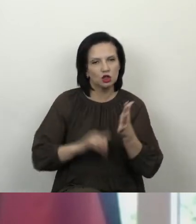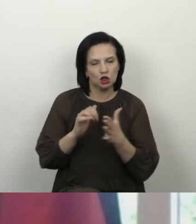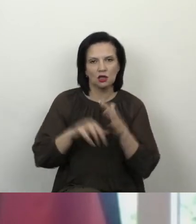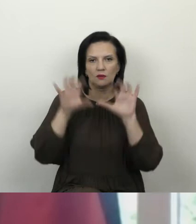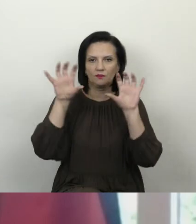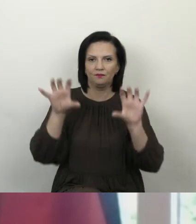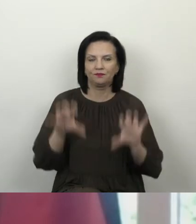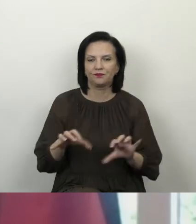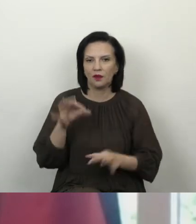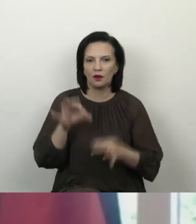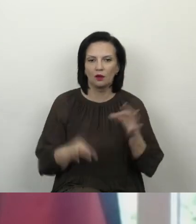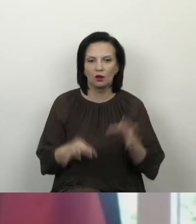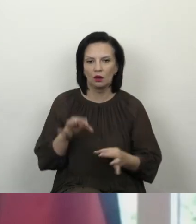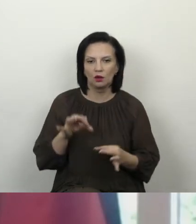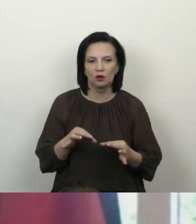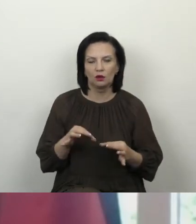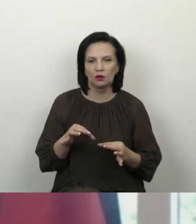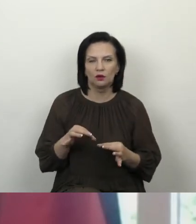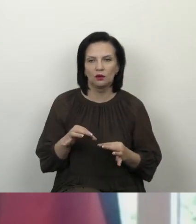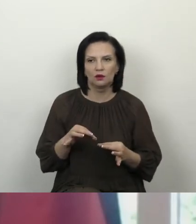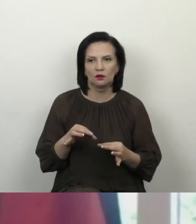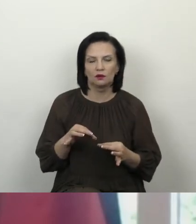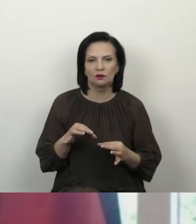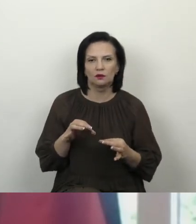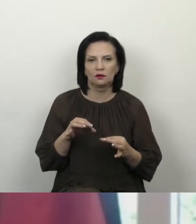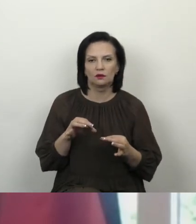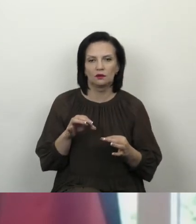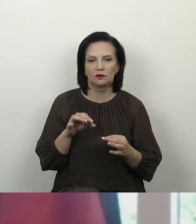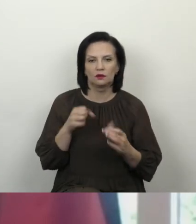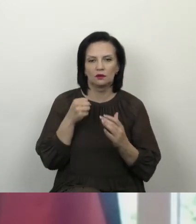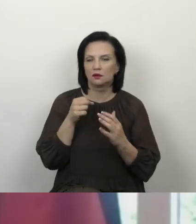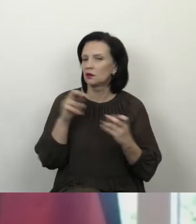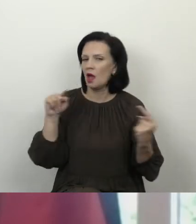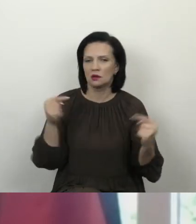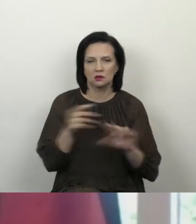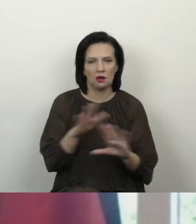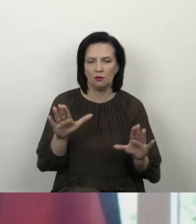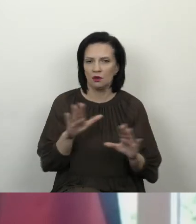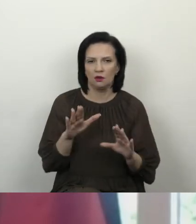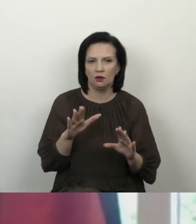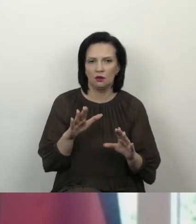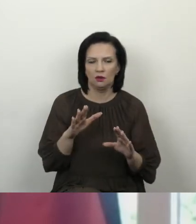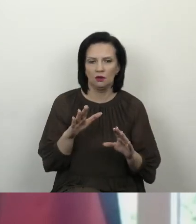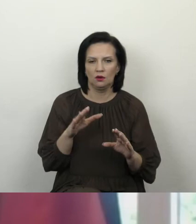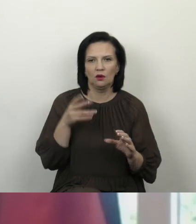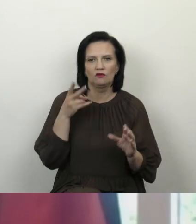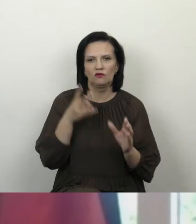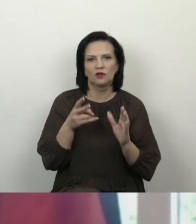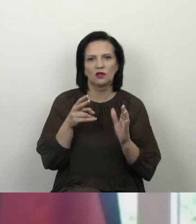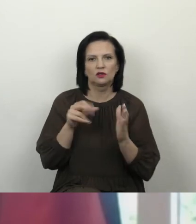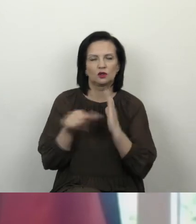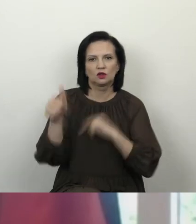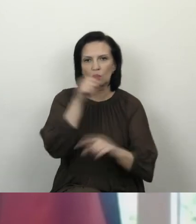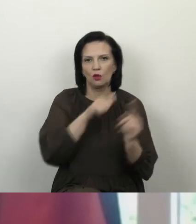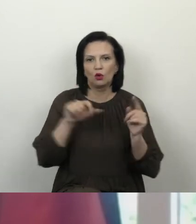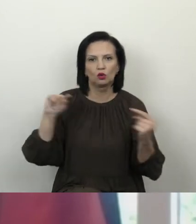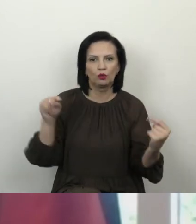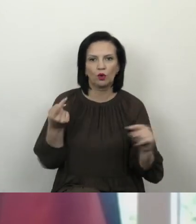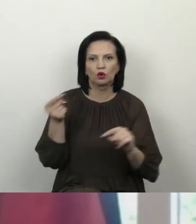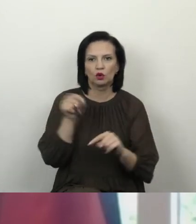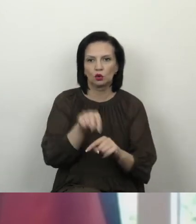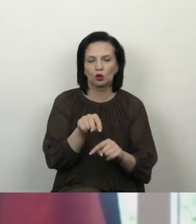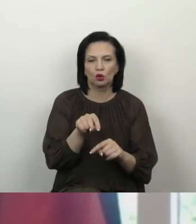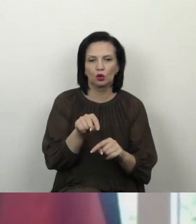did not object in 2011 to the fact that a marking arrow on the top of the ballot paper which